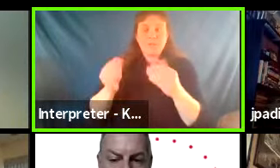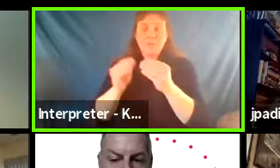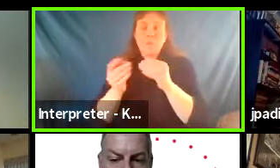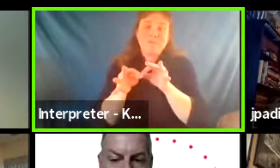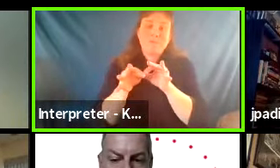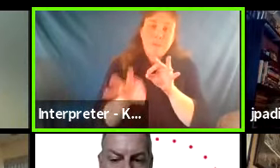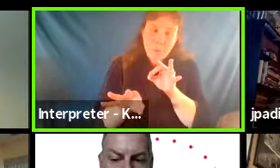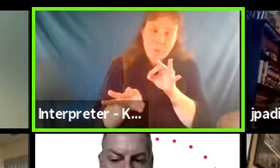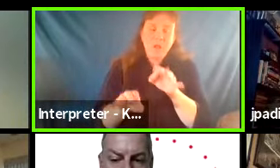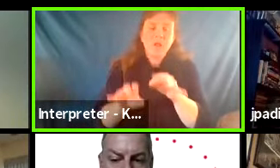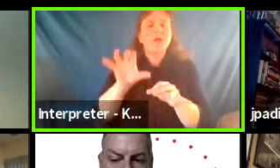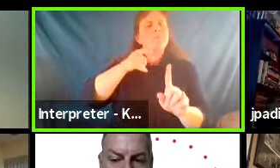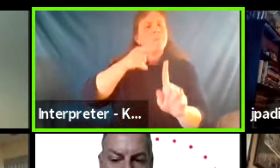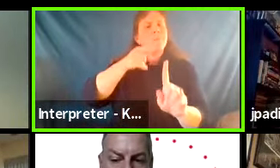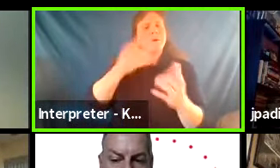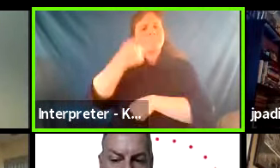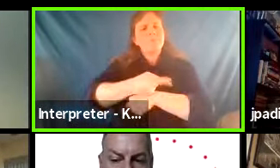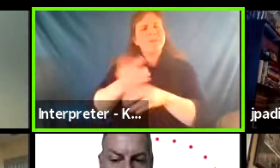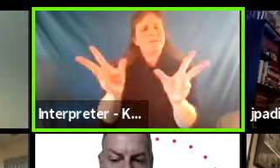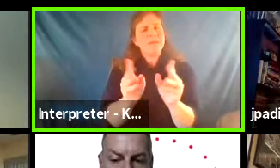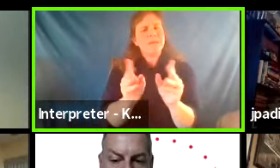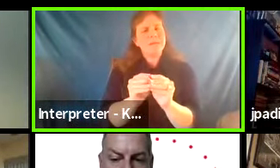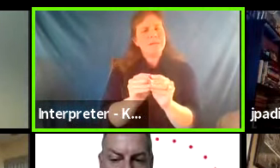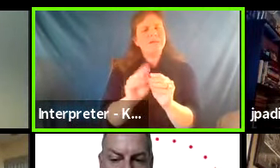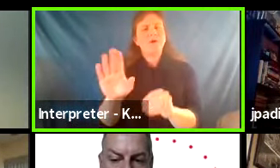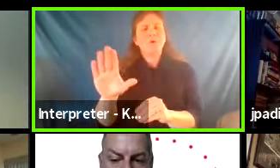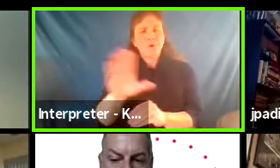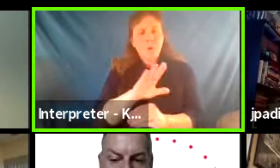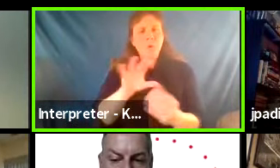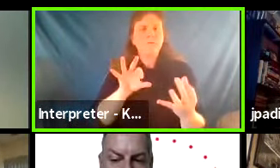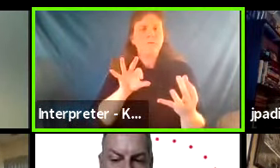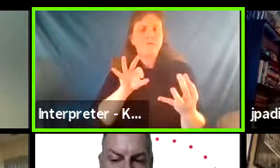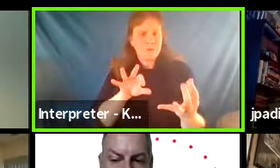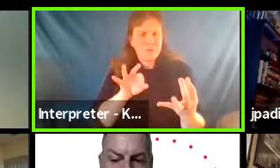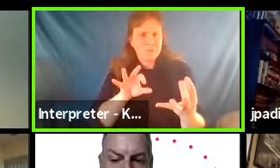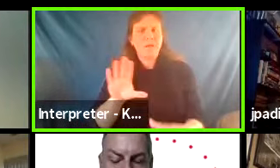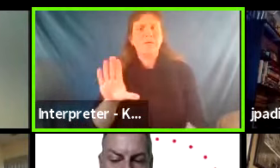from you all, your inputs about,